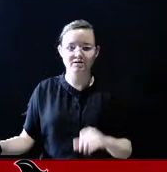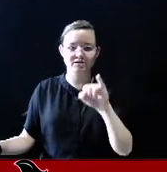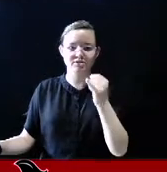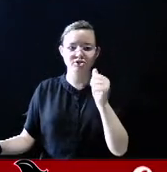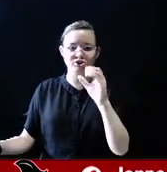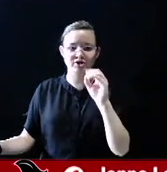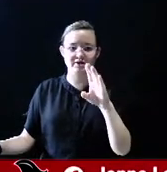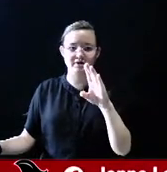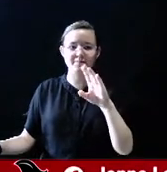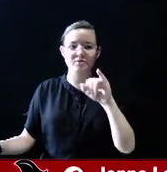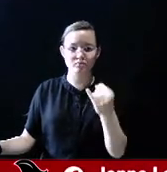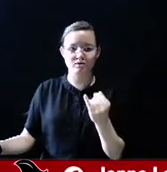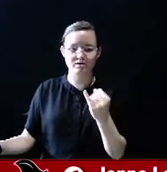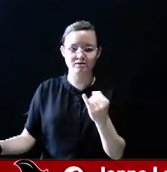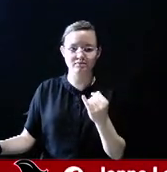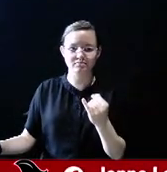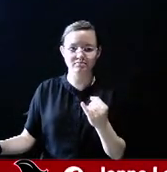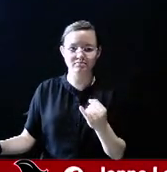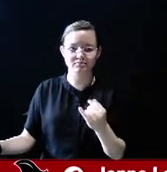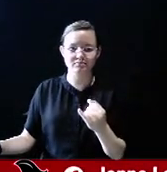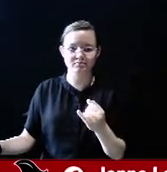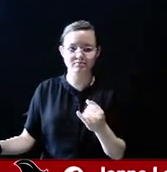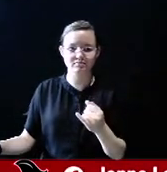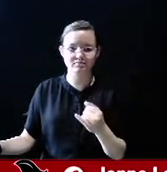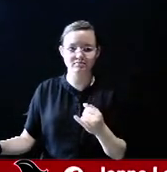Jacob Allen Juarez.